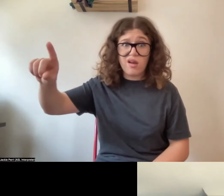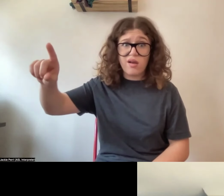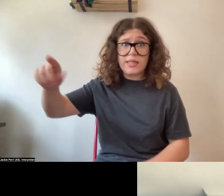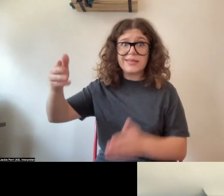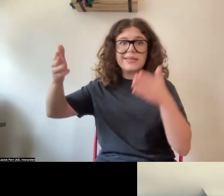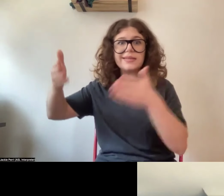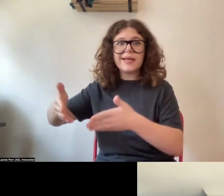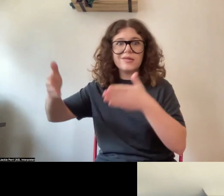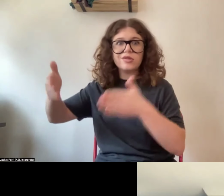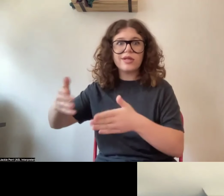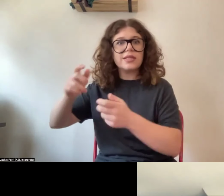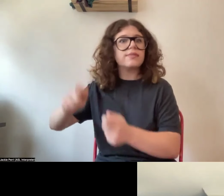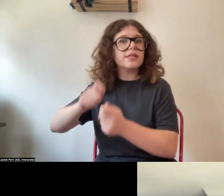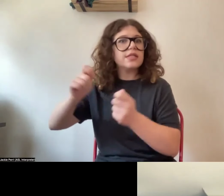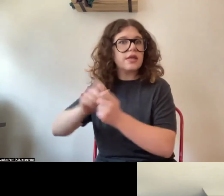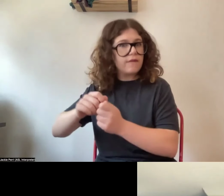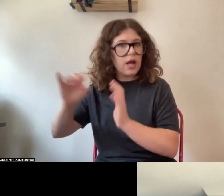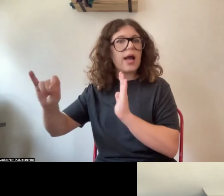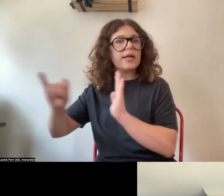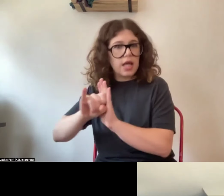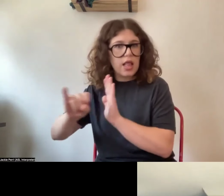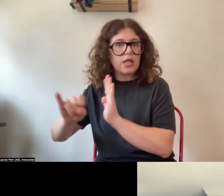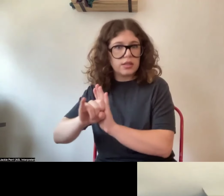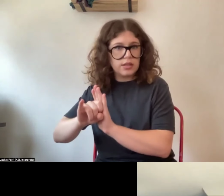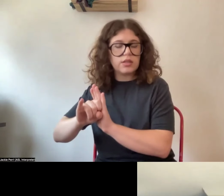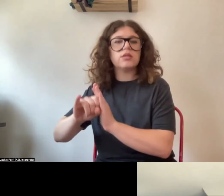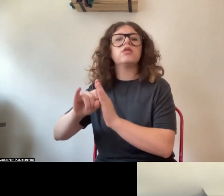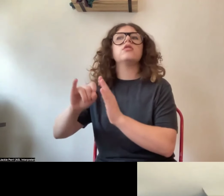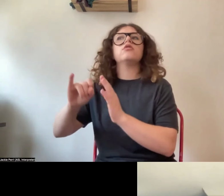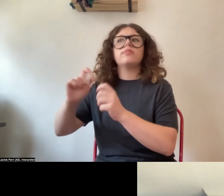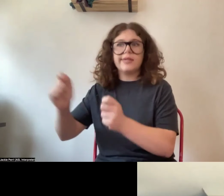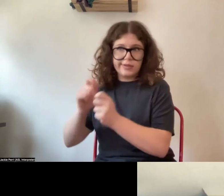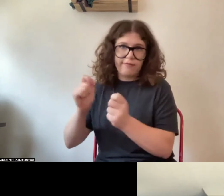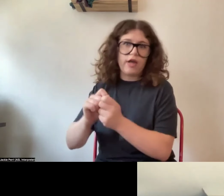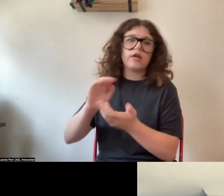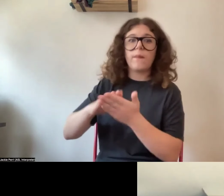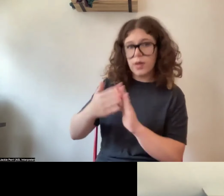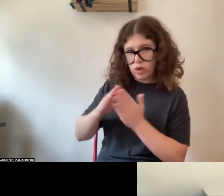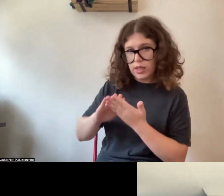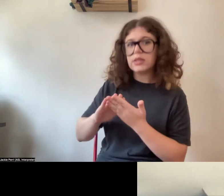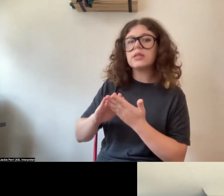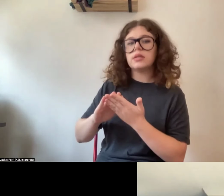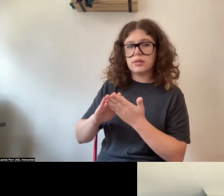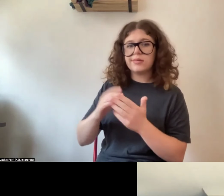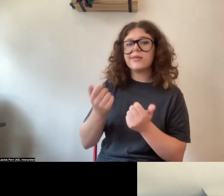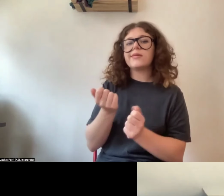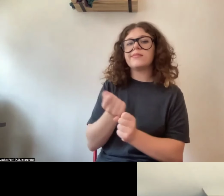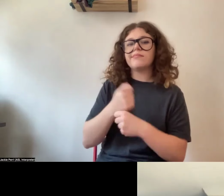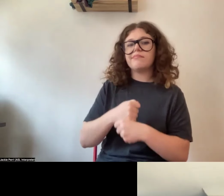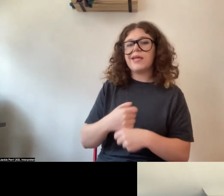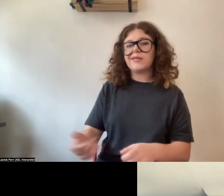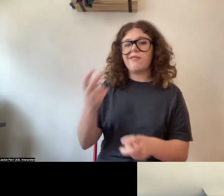centering certain identities and certain communities, and it makes it difficult for people to feel